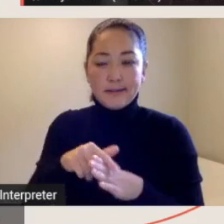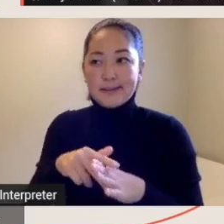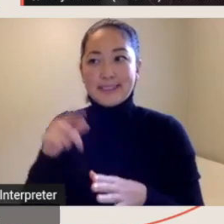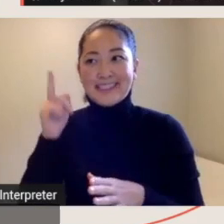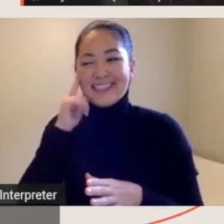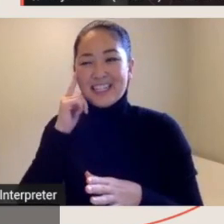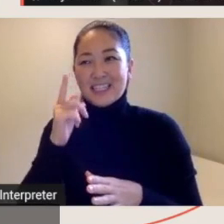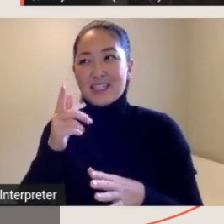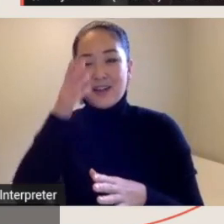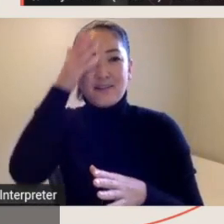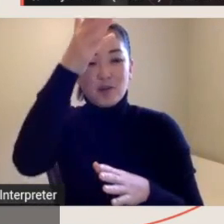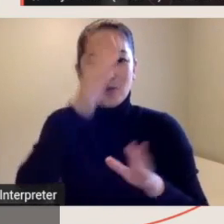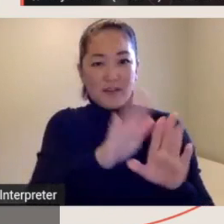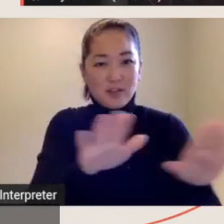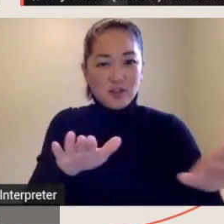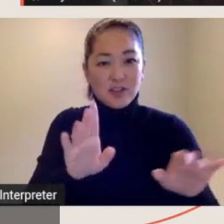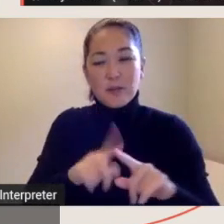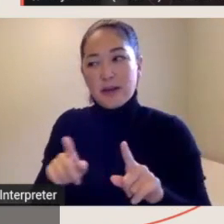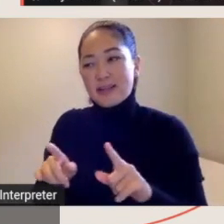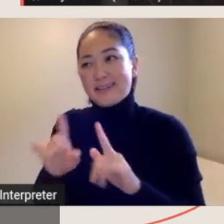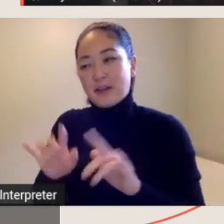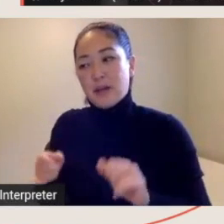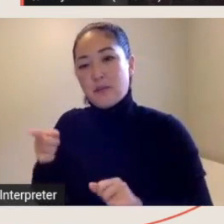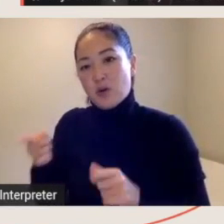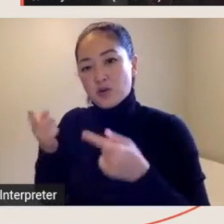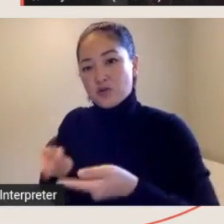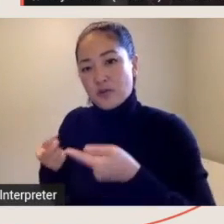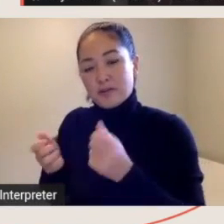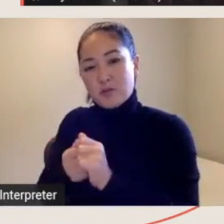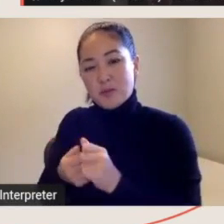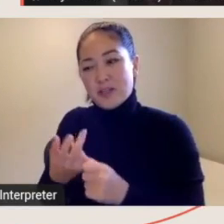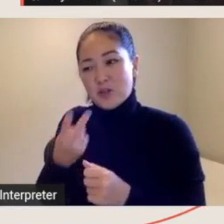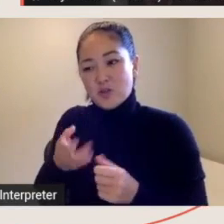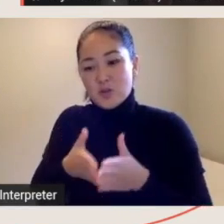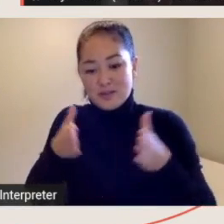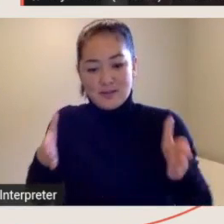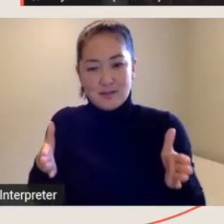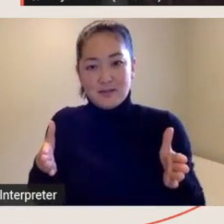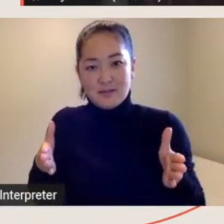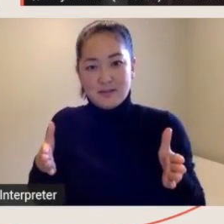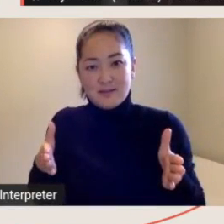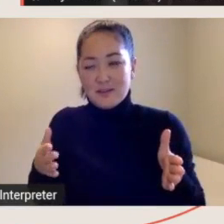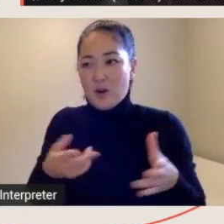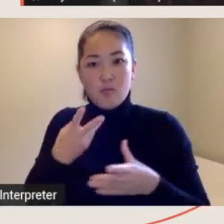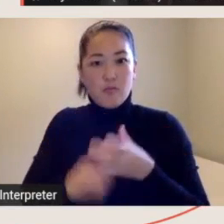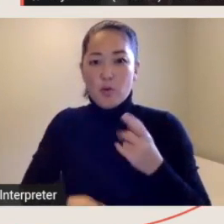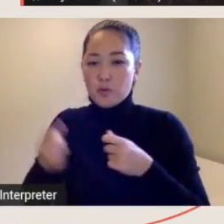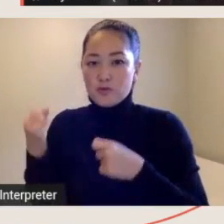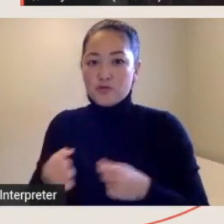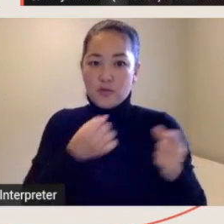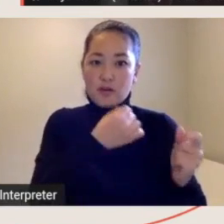children, but it's also her having, mm-hmm. to struggle with these two sides of her, which are both absolutely strong and